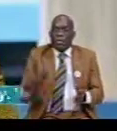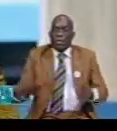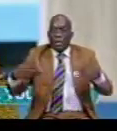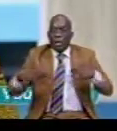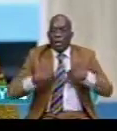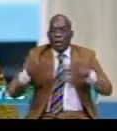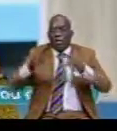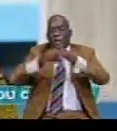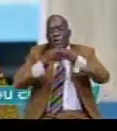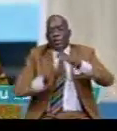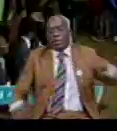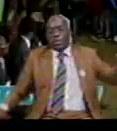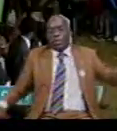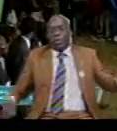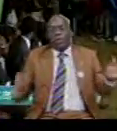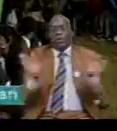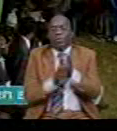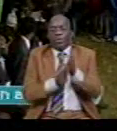Praise the